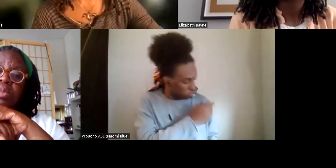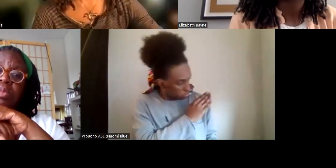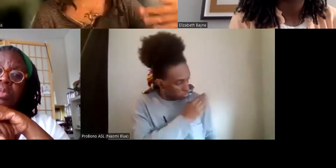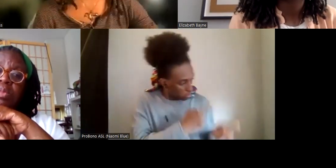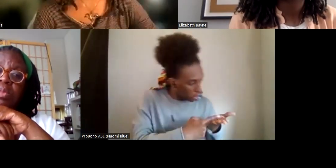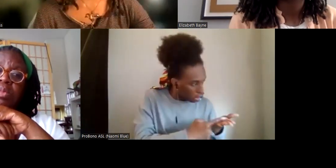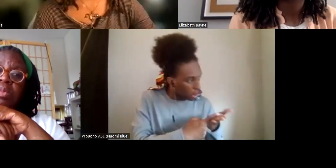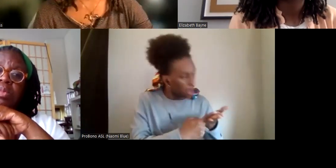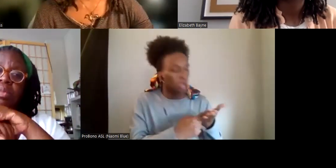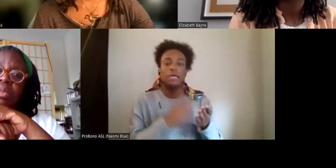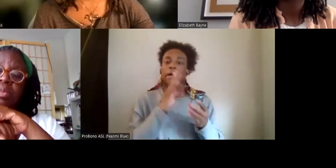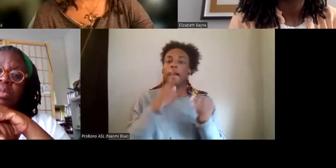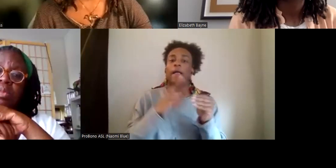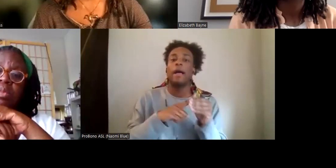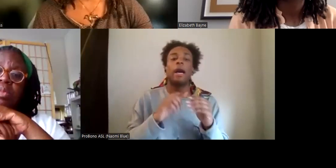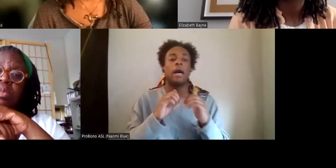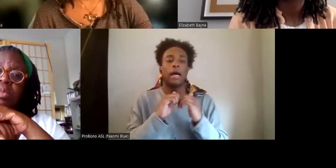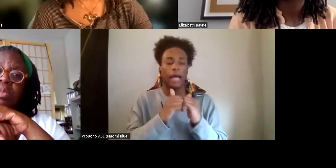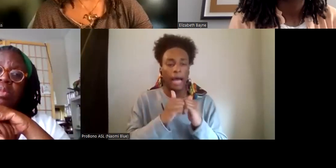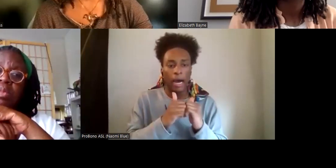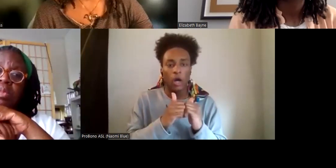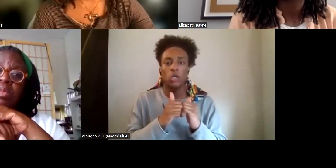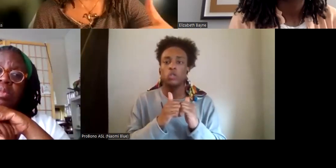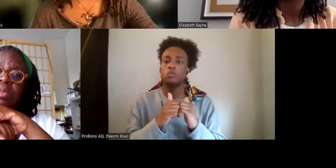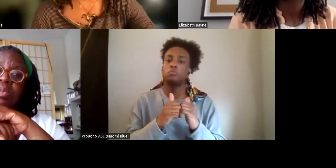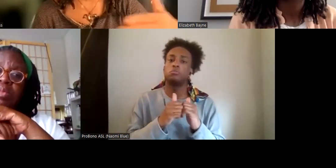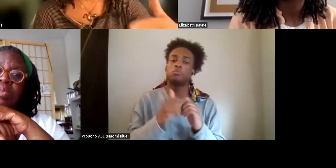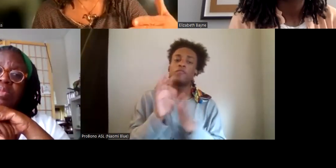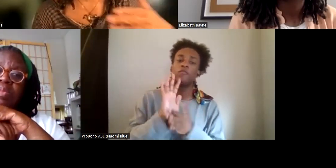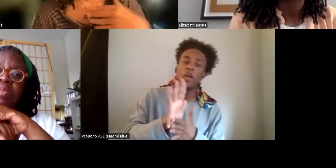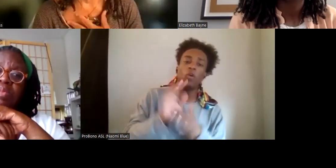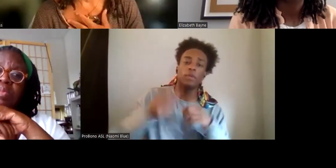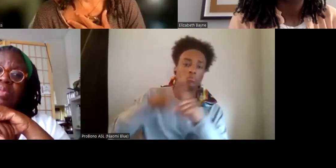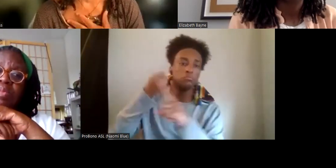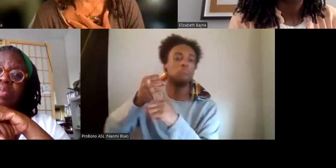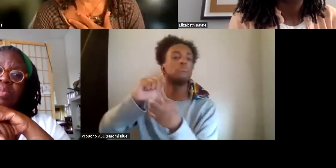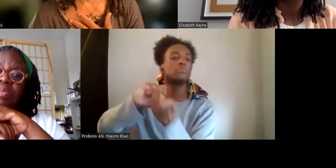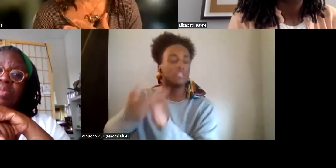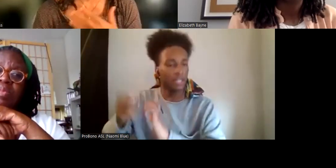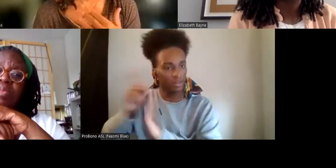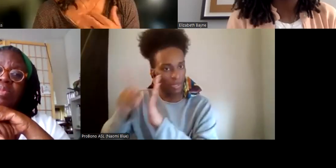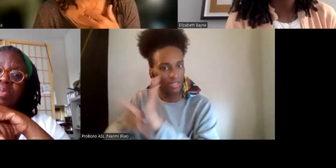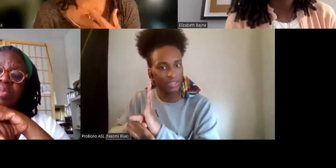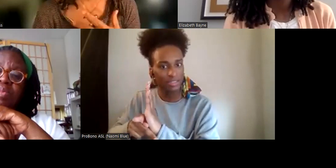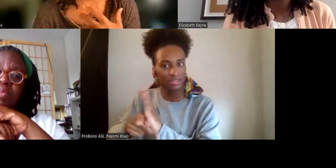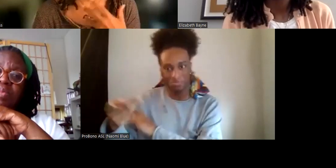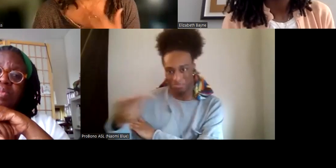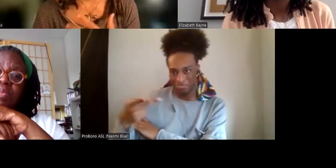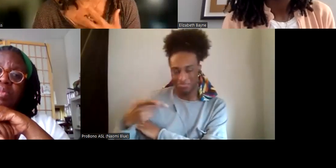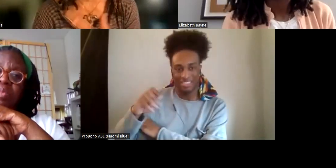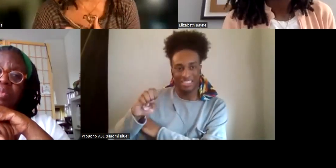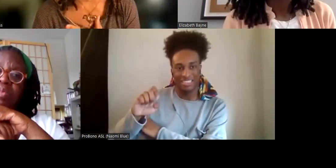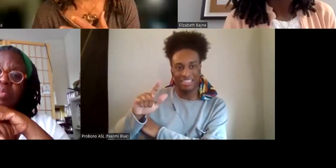which a film can change policy. And Elizabeth and I were sort of had a disagreement about this, and I was like,